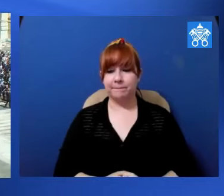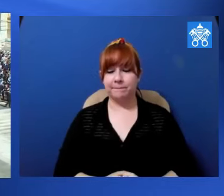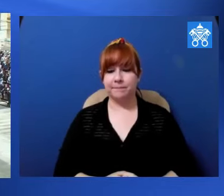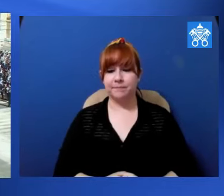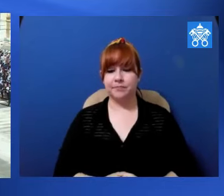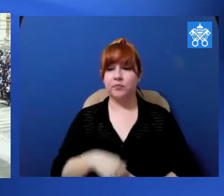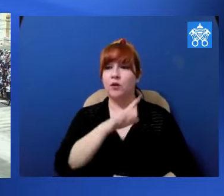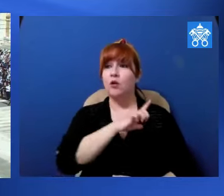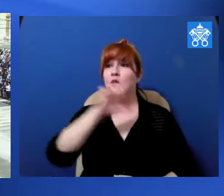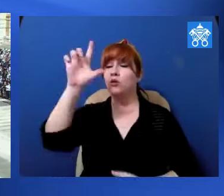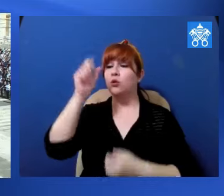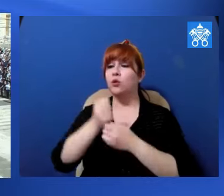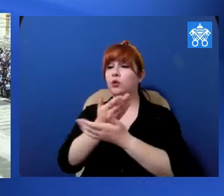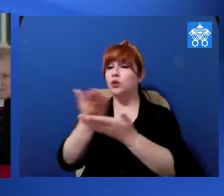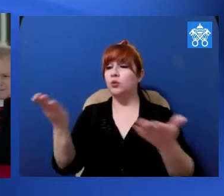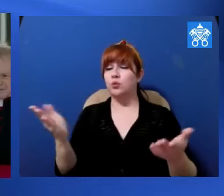malo.